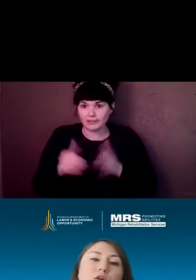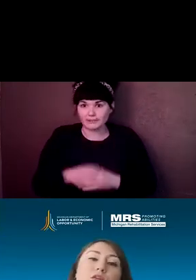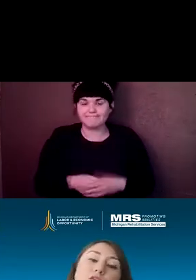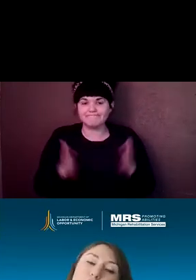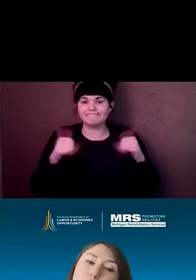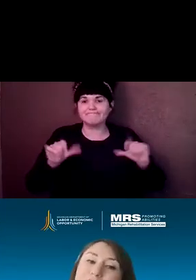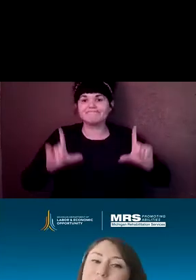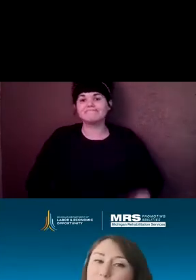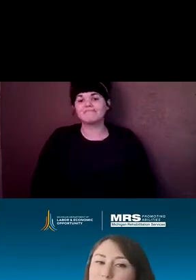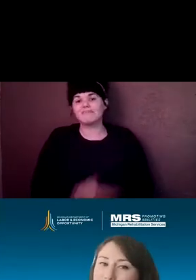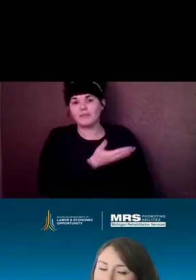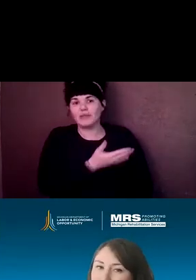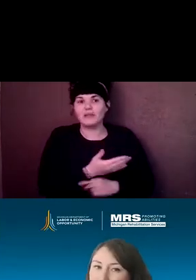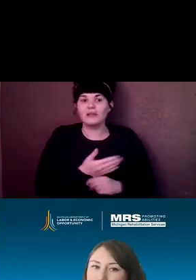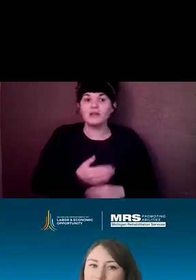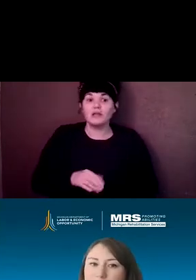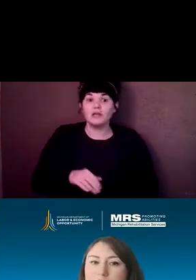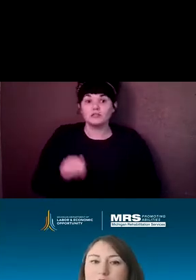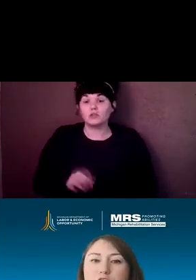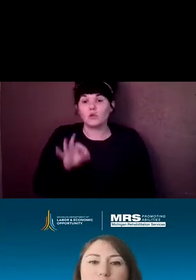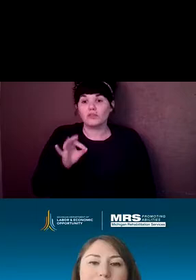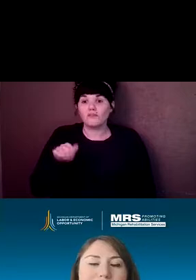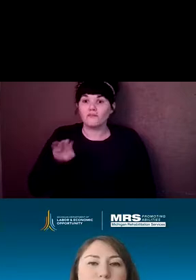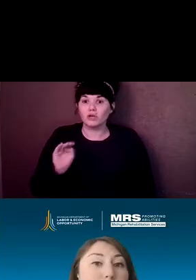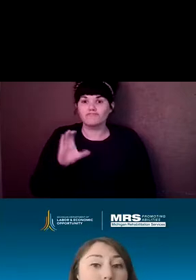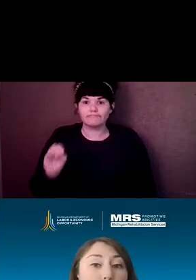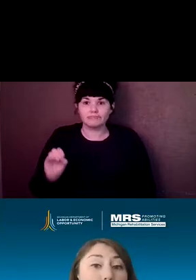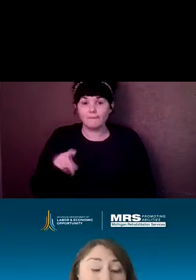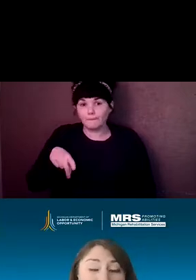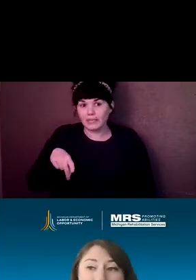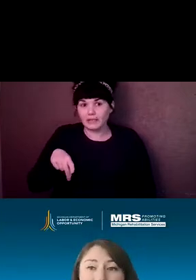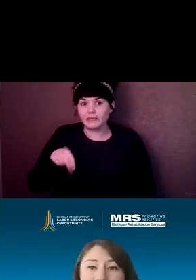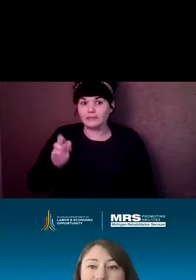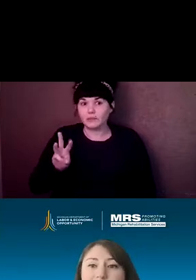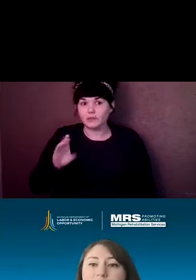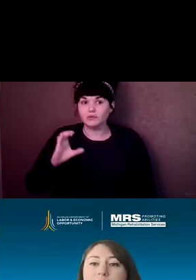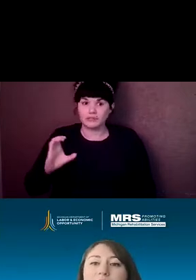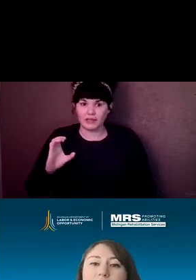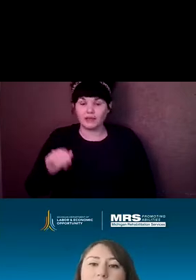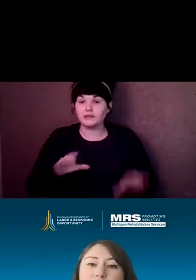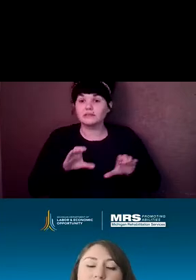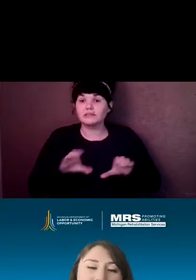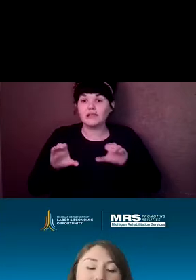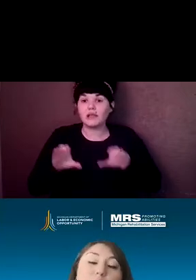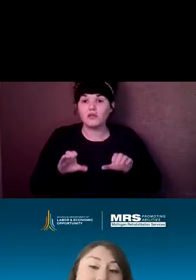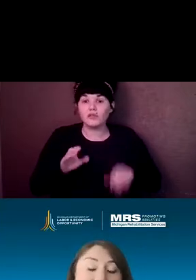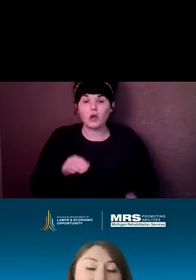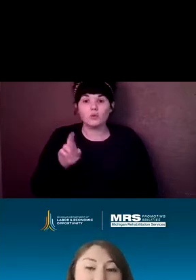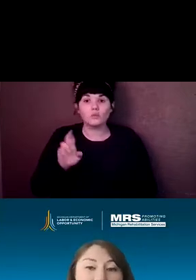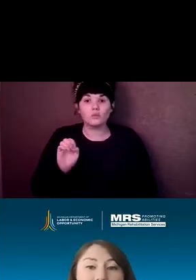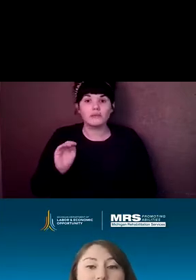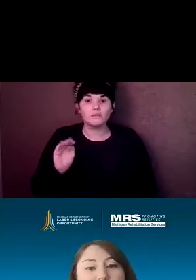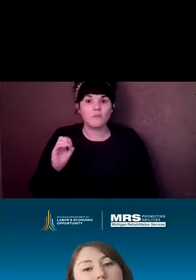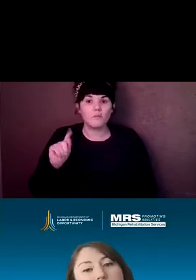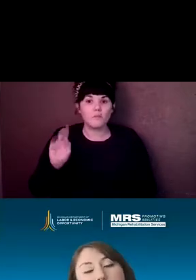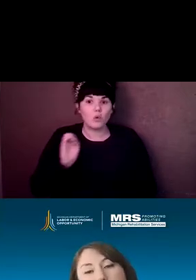Okay, so the firm PwC completed the US Remote Work Survey and published that